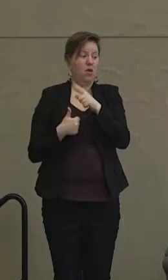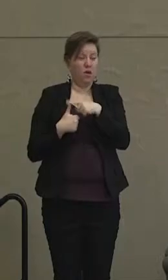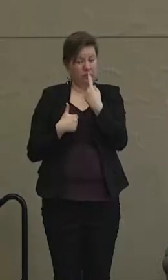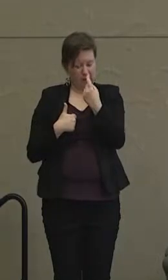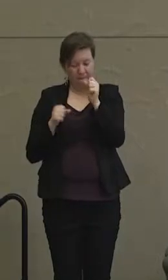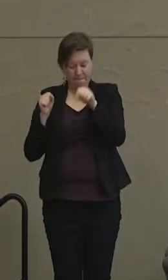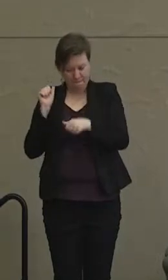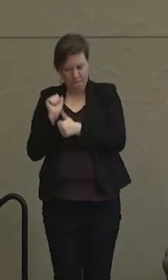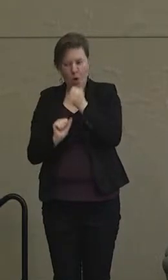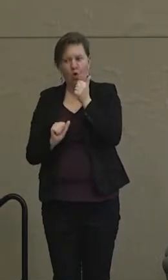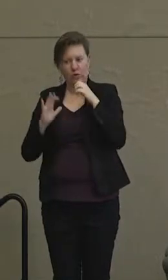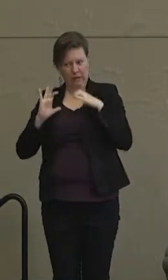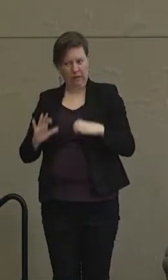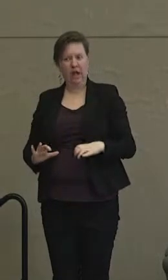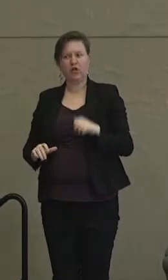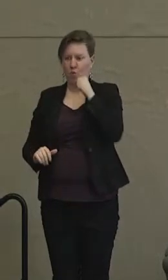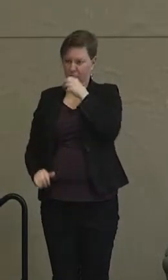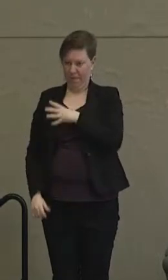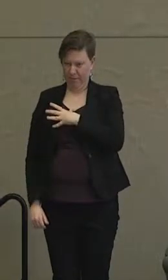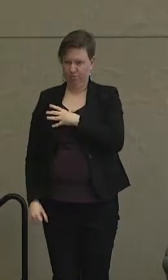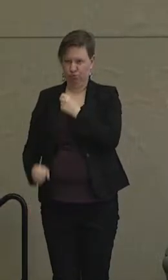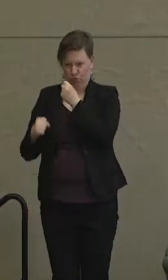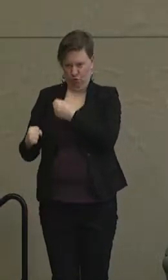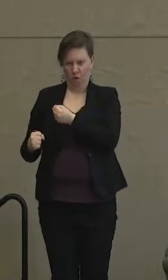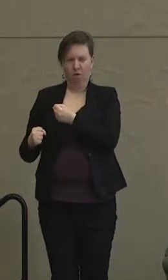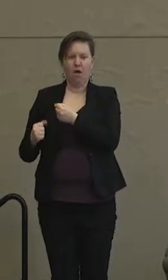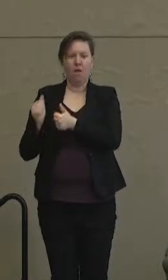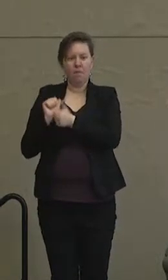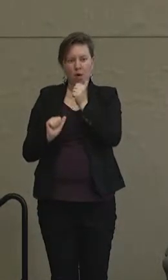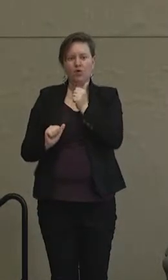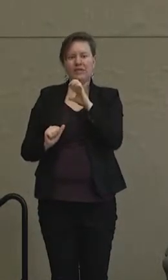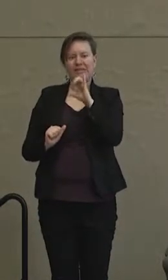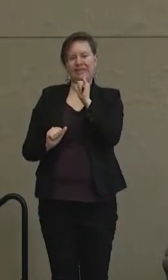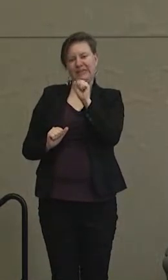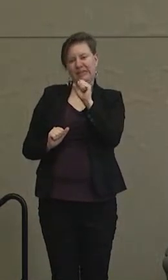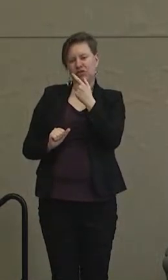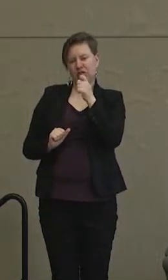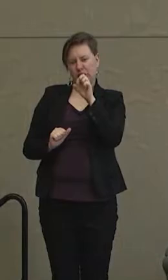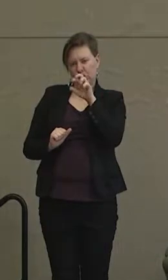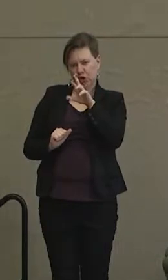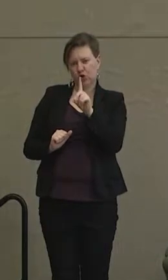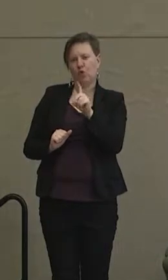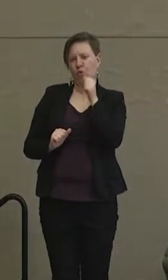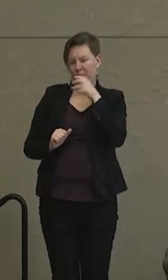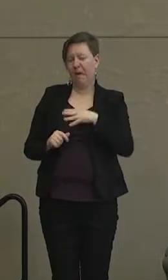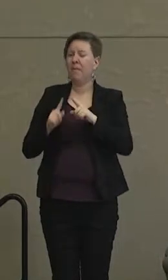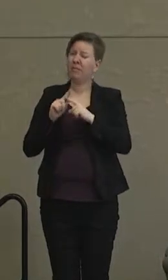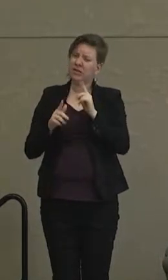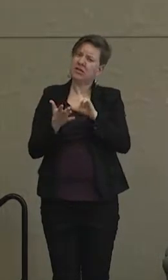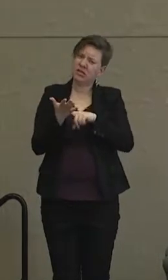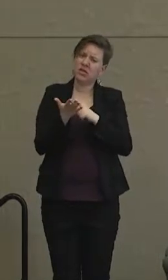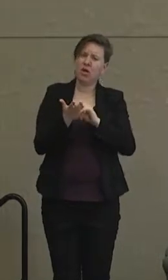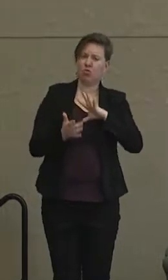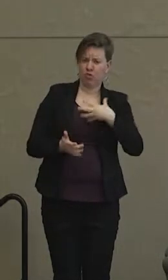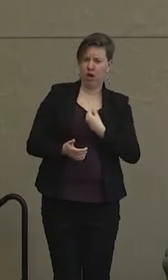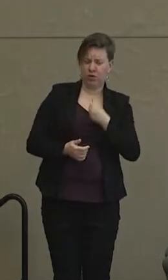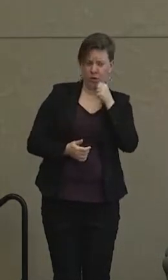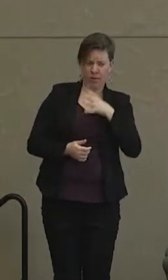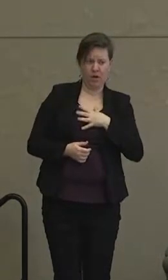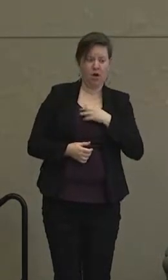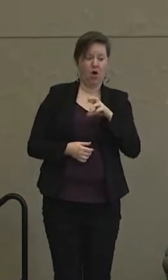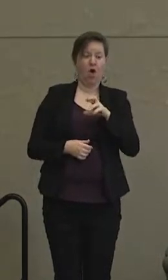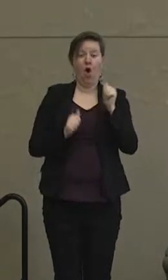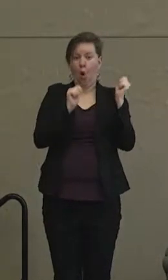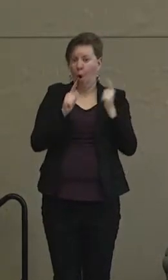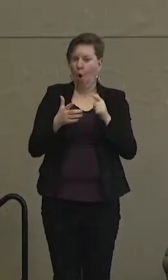yes, the majority of our clients are women, mostly cisgendered women, but some trans women. All racial